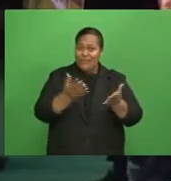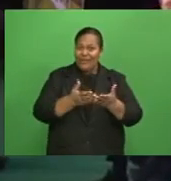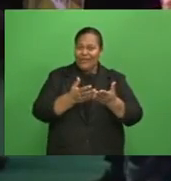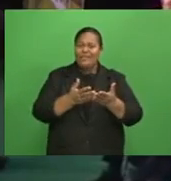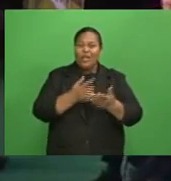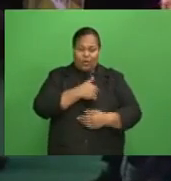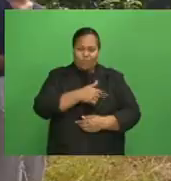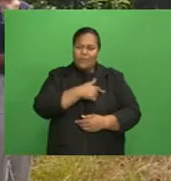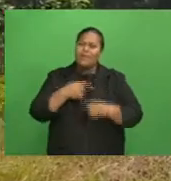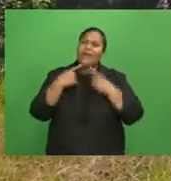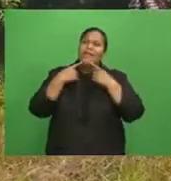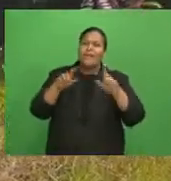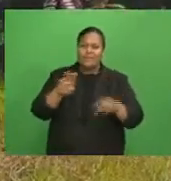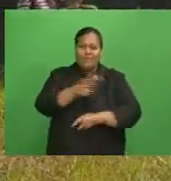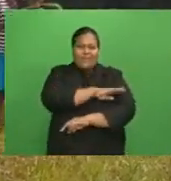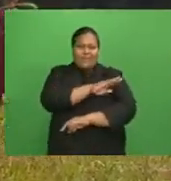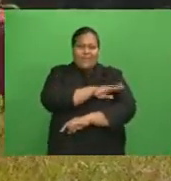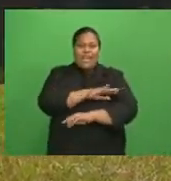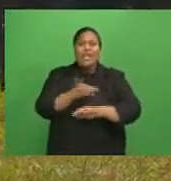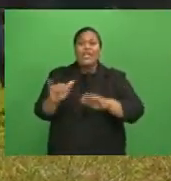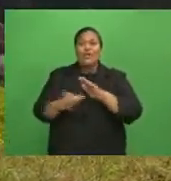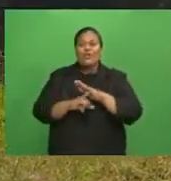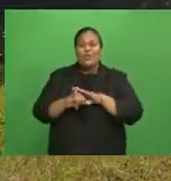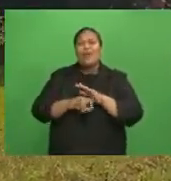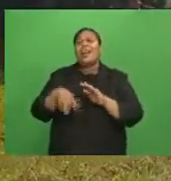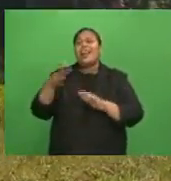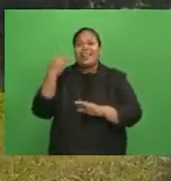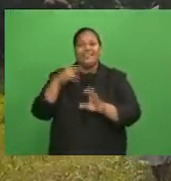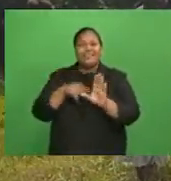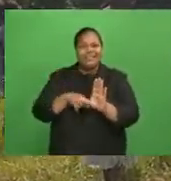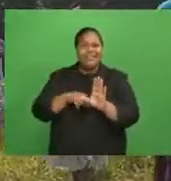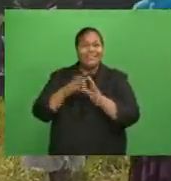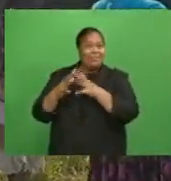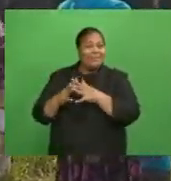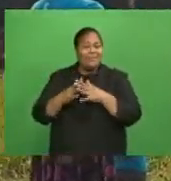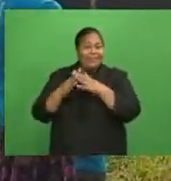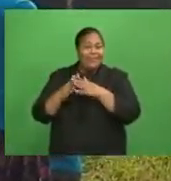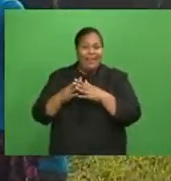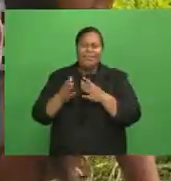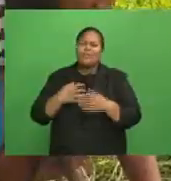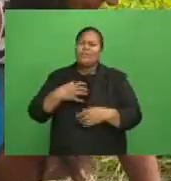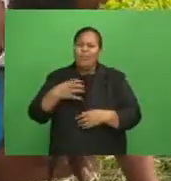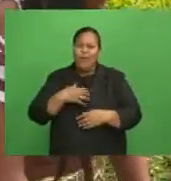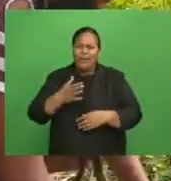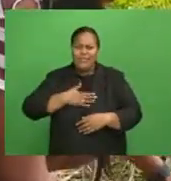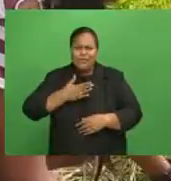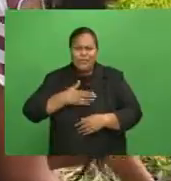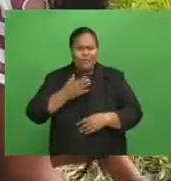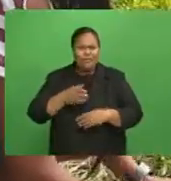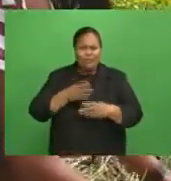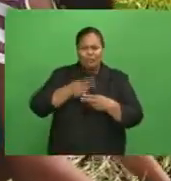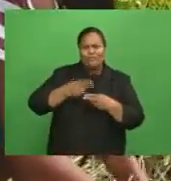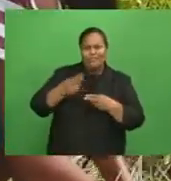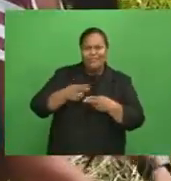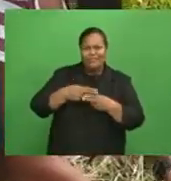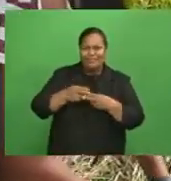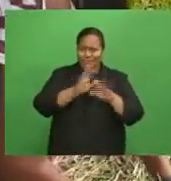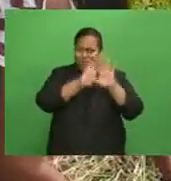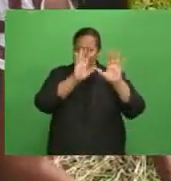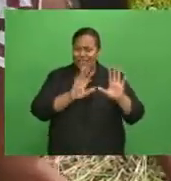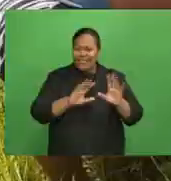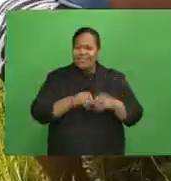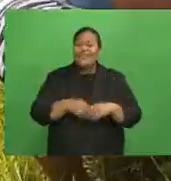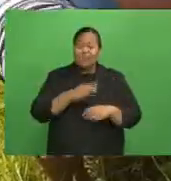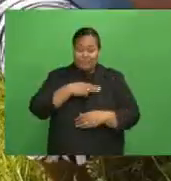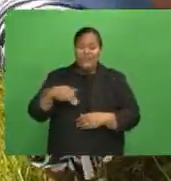York last year. And with more communities expressing interest in the tree planting program, the ministry is optimistic of